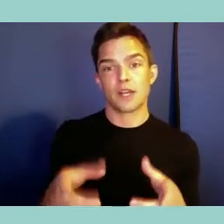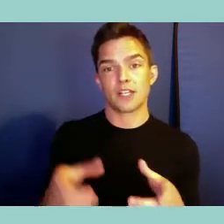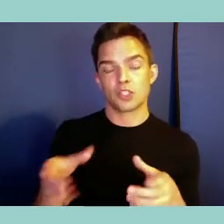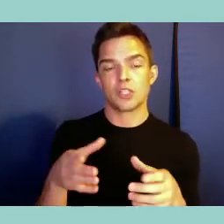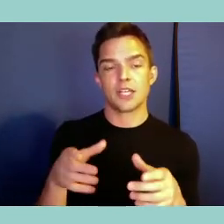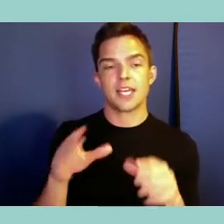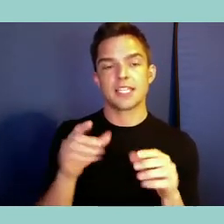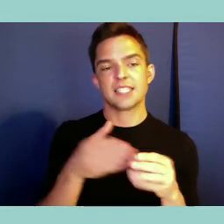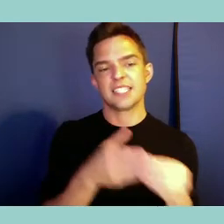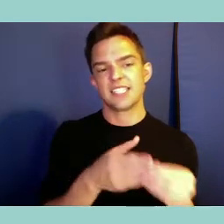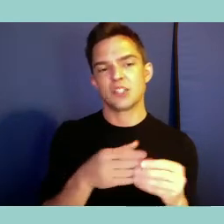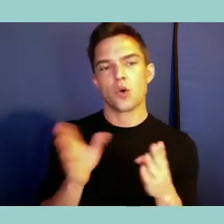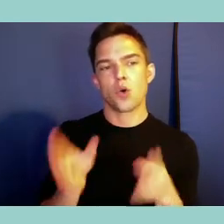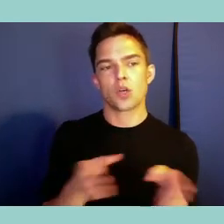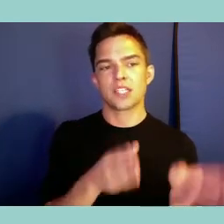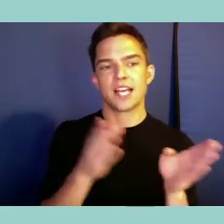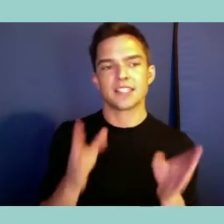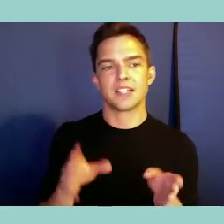lead organizer.